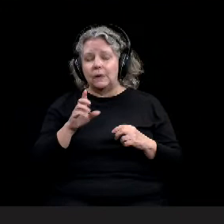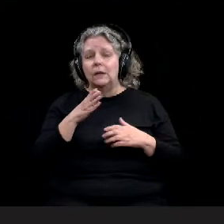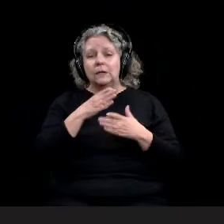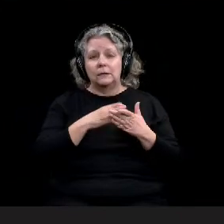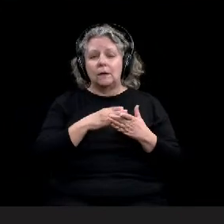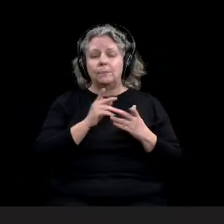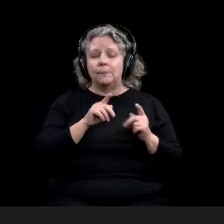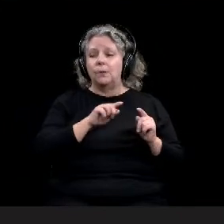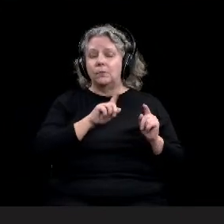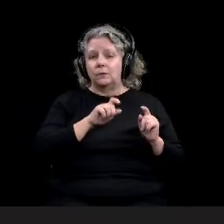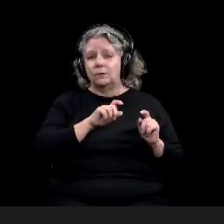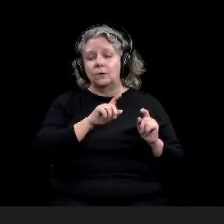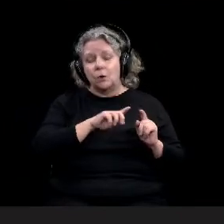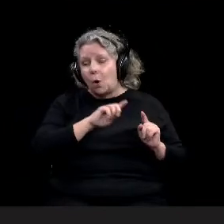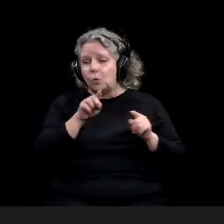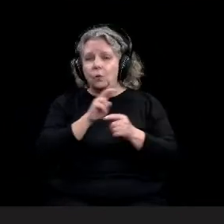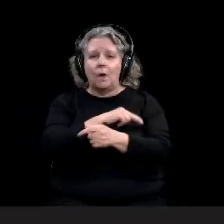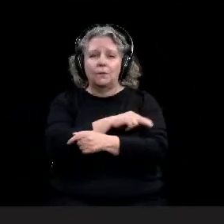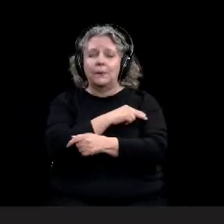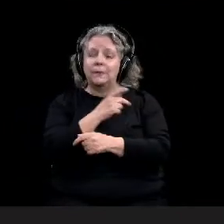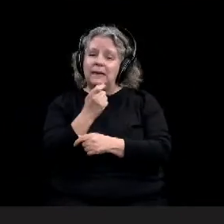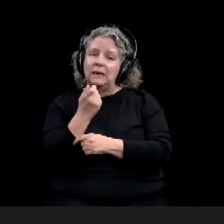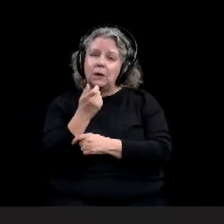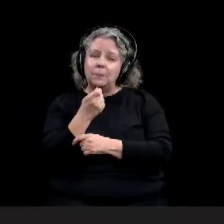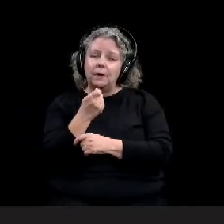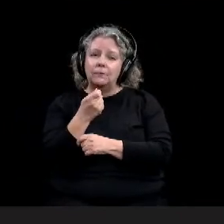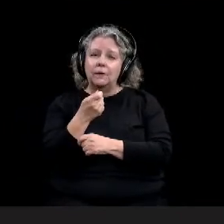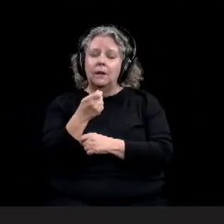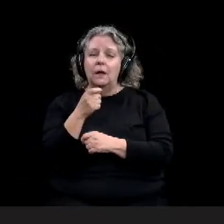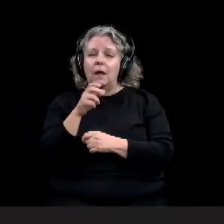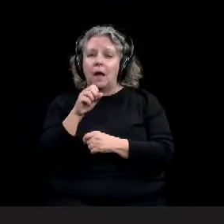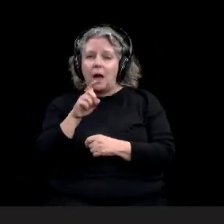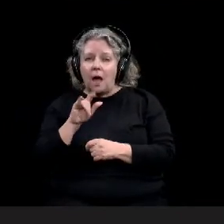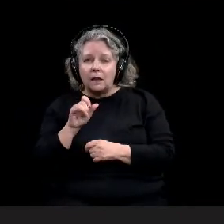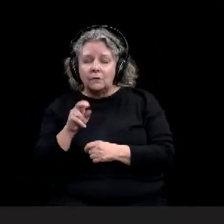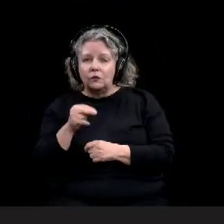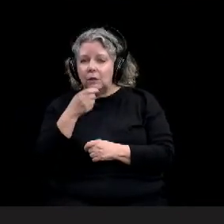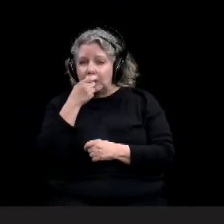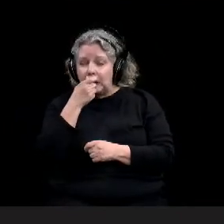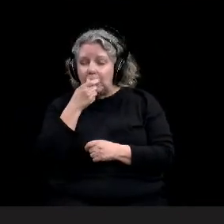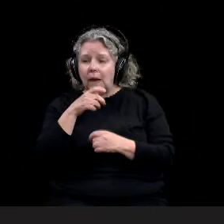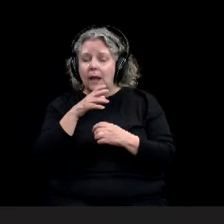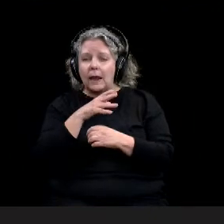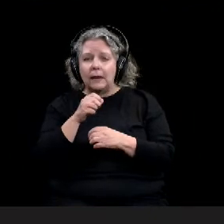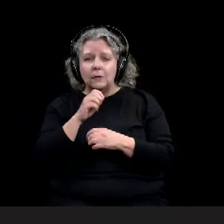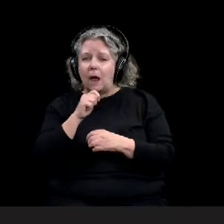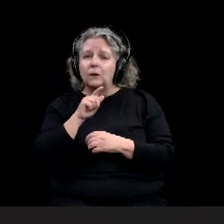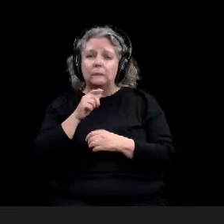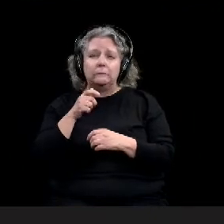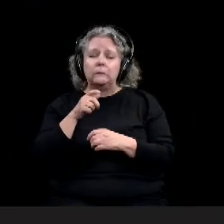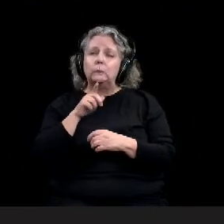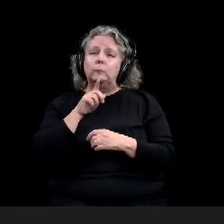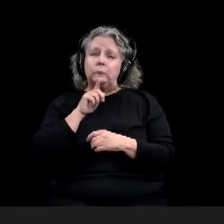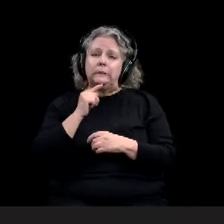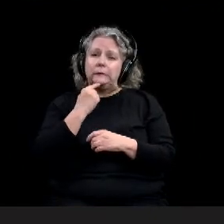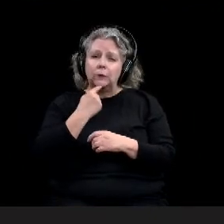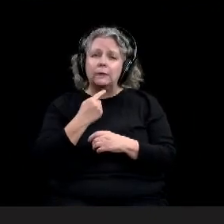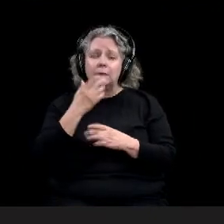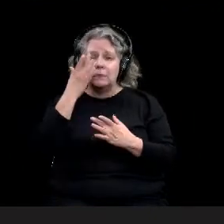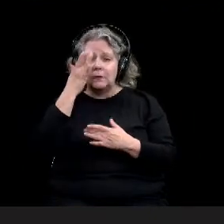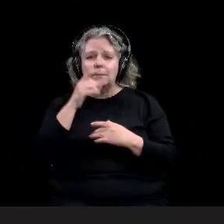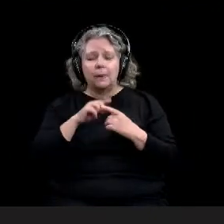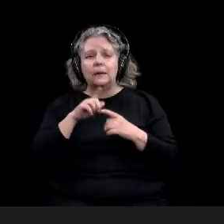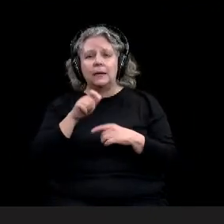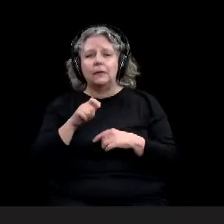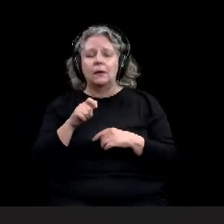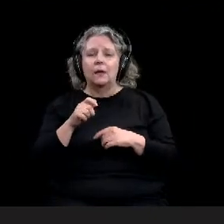ill, but who need to be hospitalized for several days for oxygen therapy. We've had 100 patients or so in the hospital